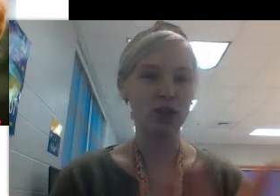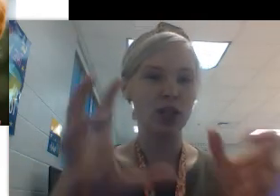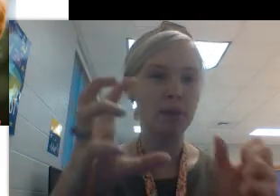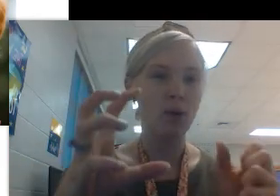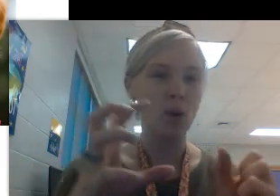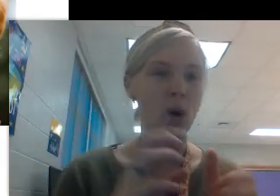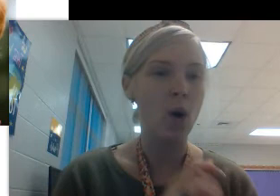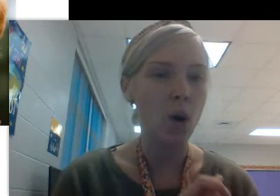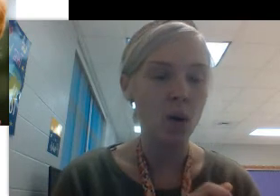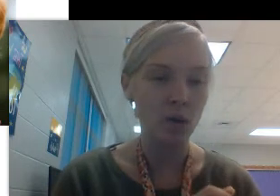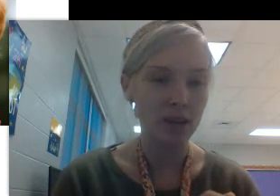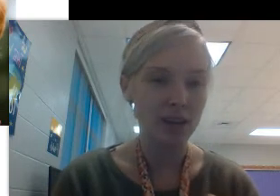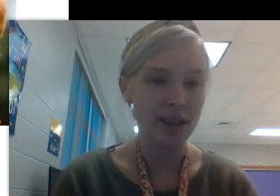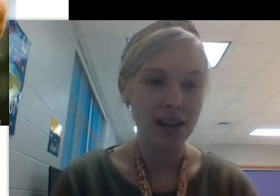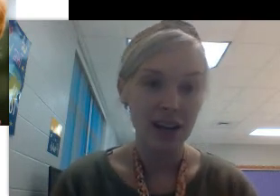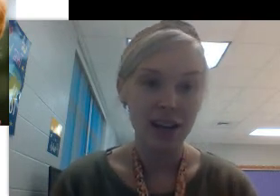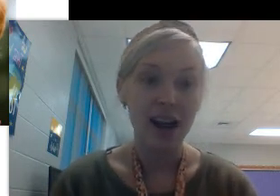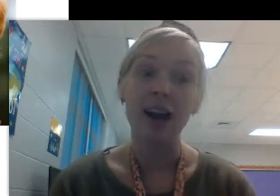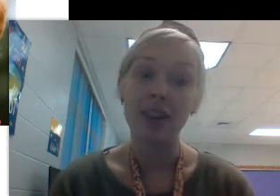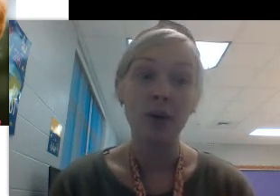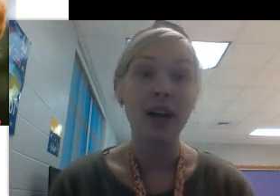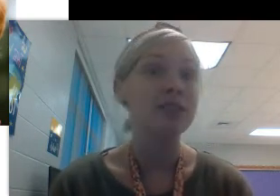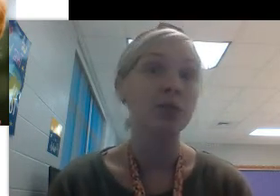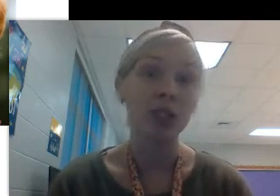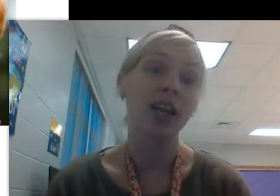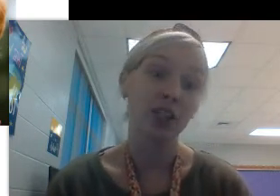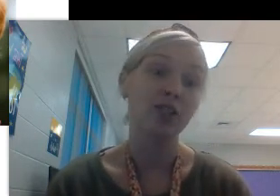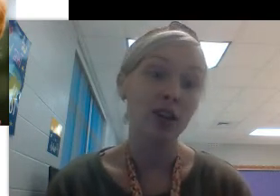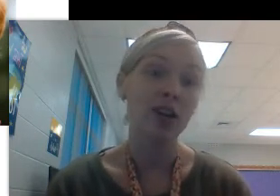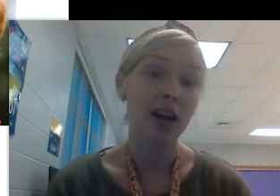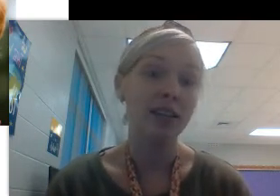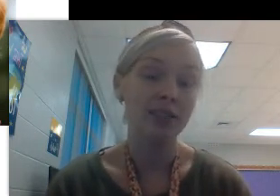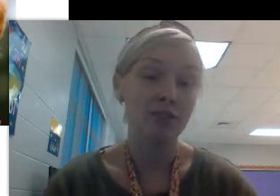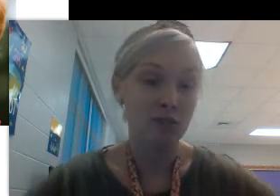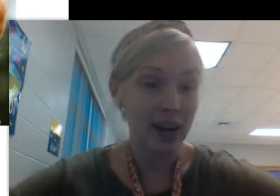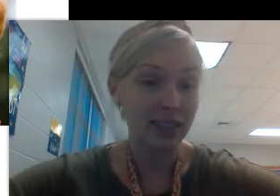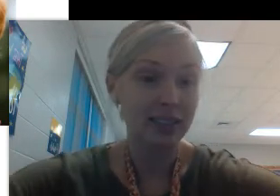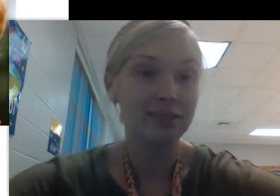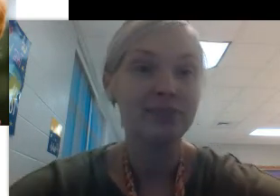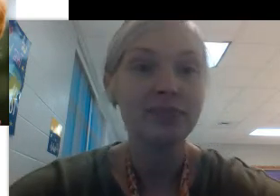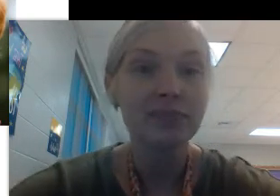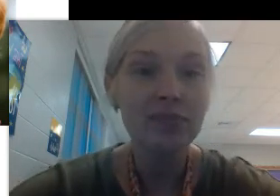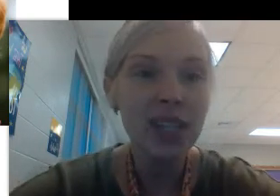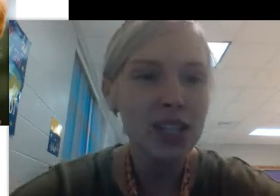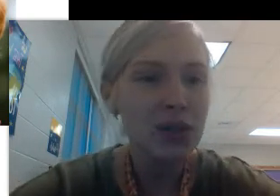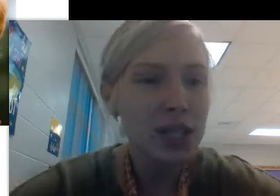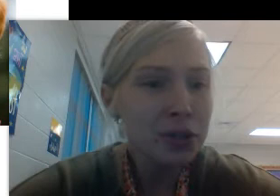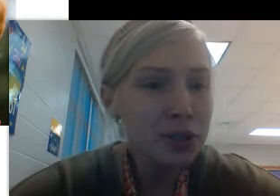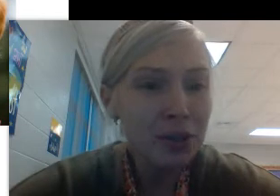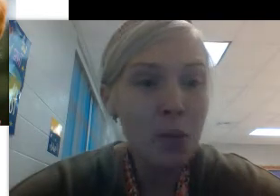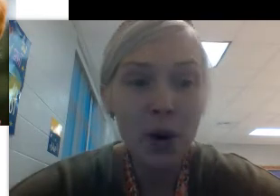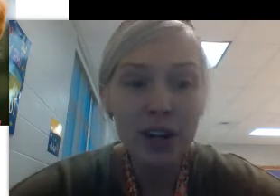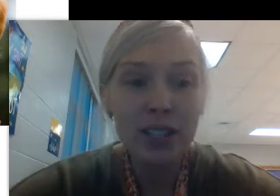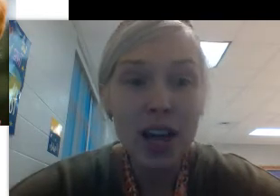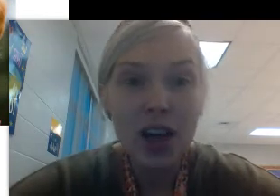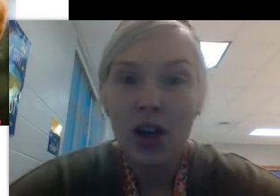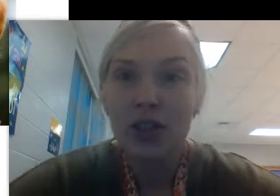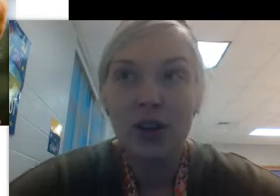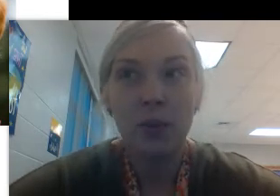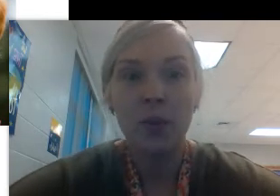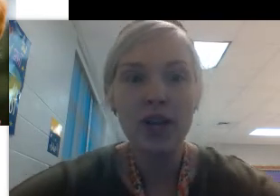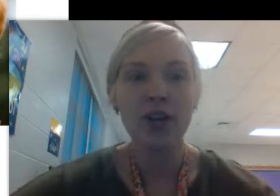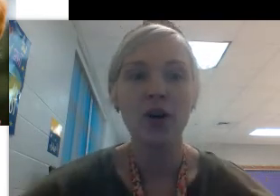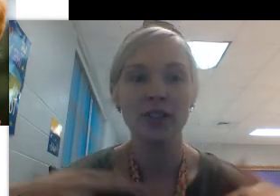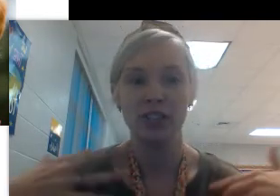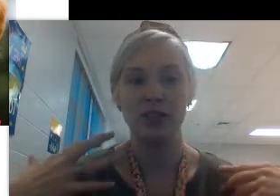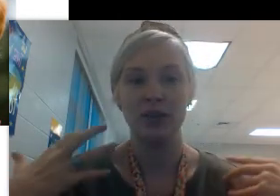means to stop or hold. I think we have some good catchers in our class, right? So these are some words